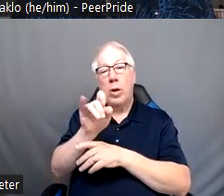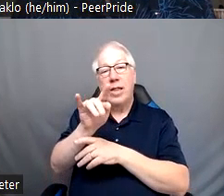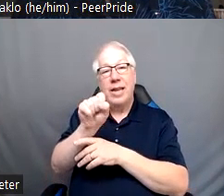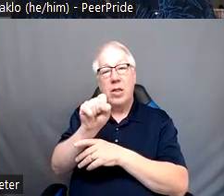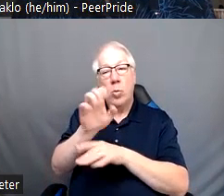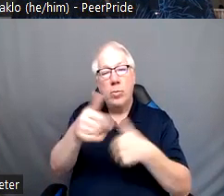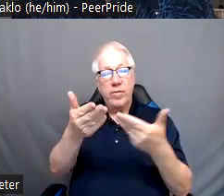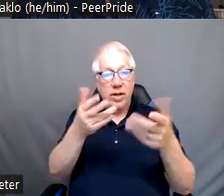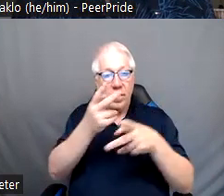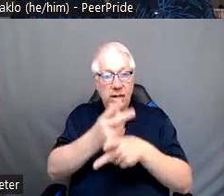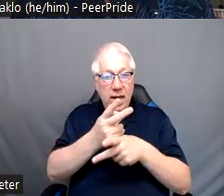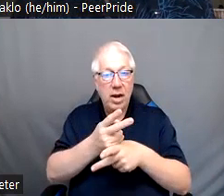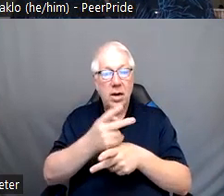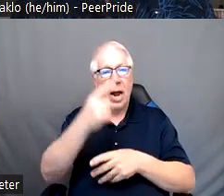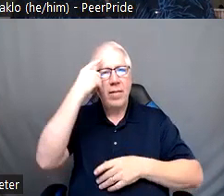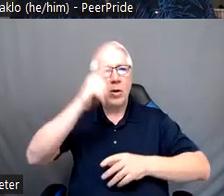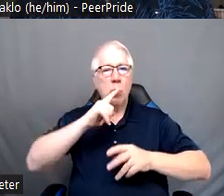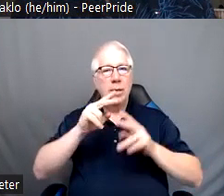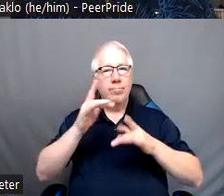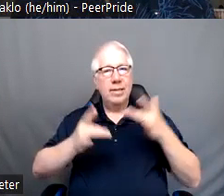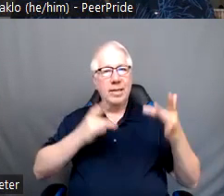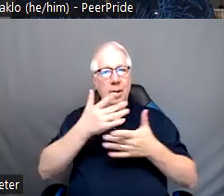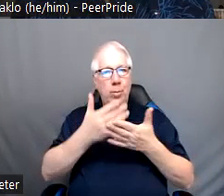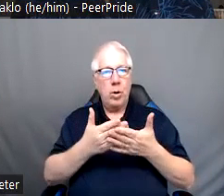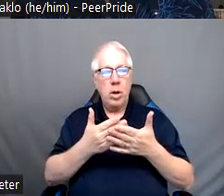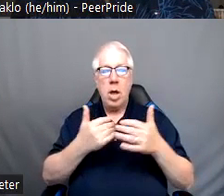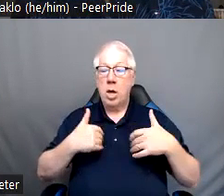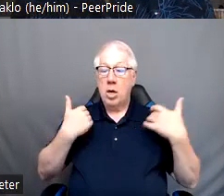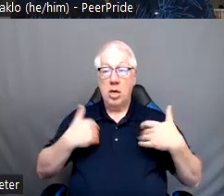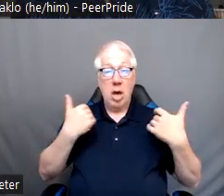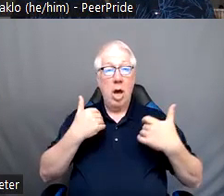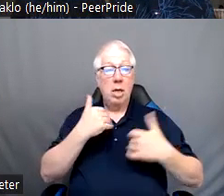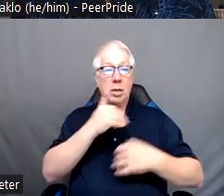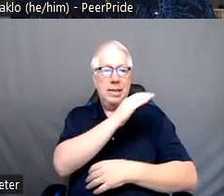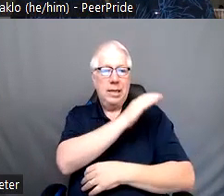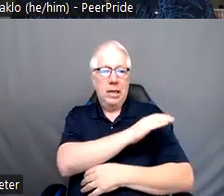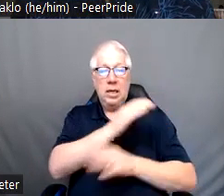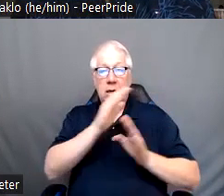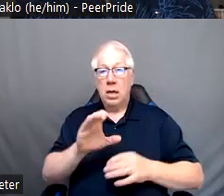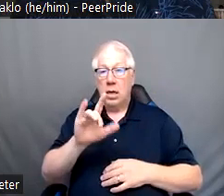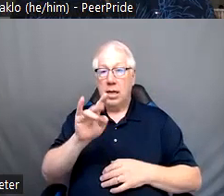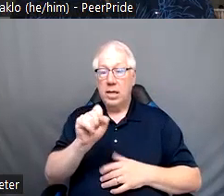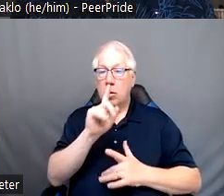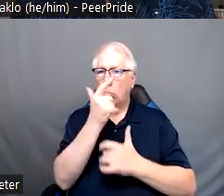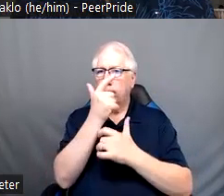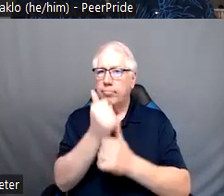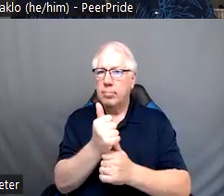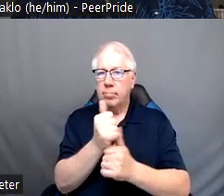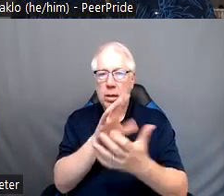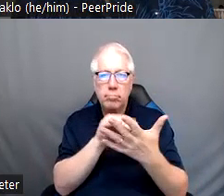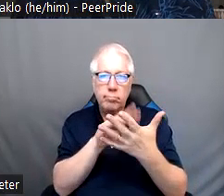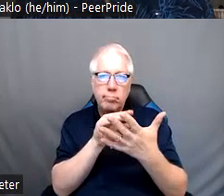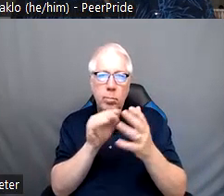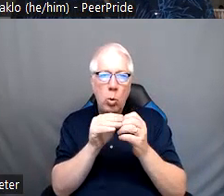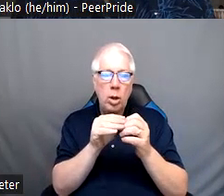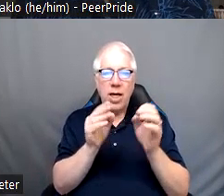this care. And I think the really exciting part is a lot of young clinicians that are coming up are really interested in learning about it. They're much more competent